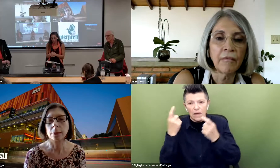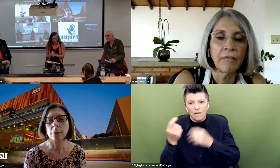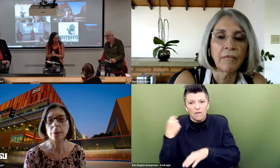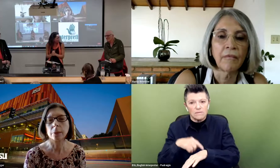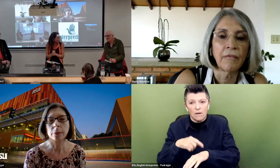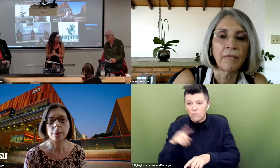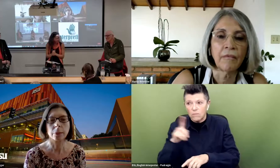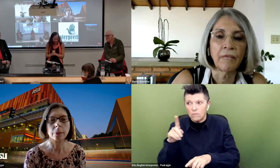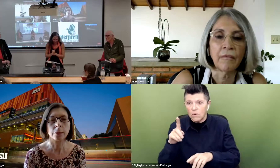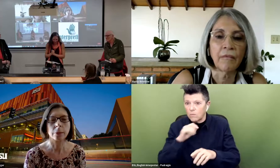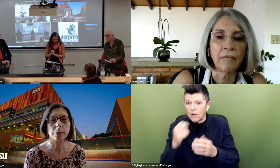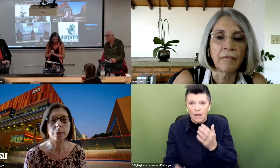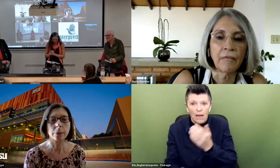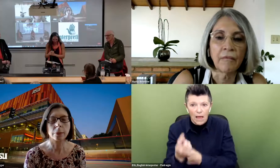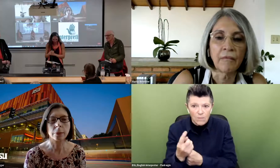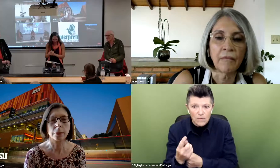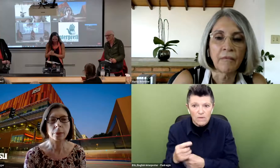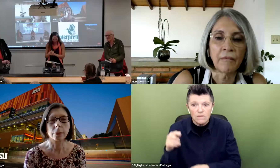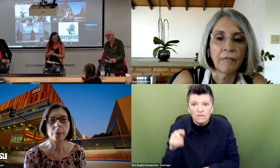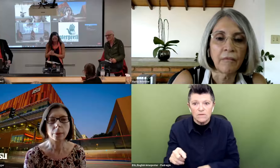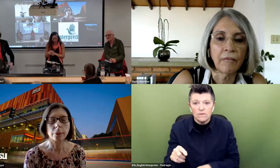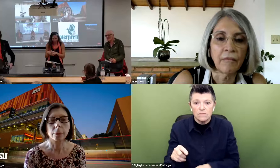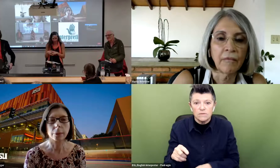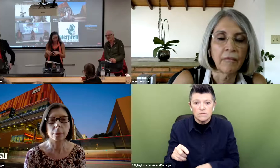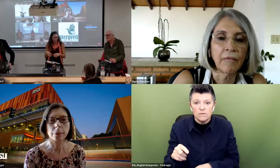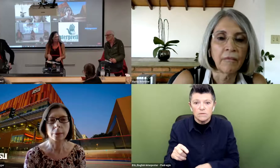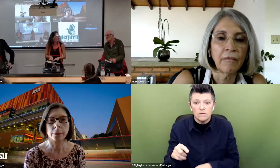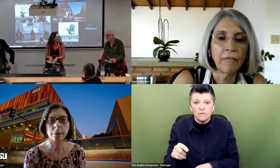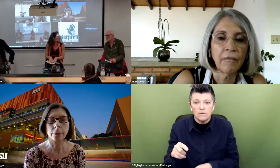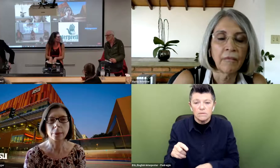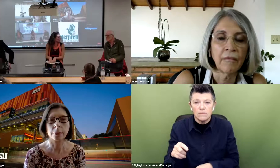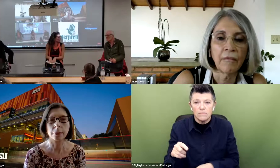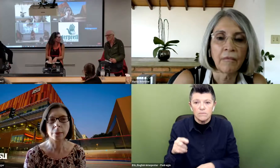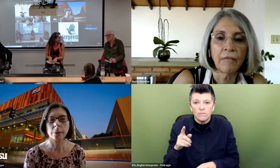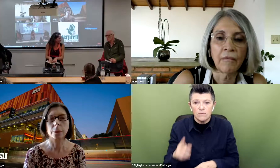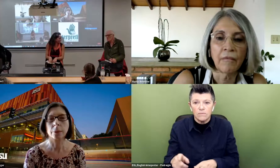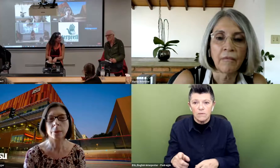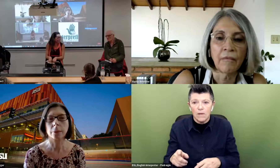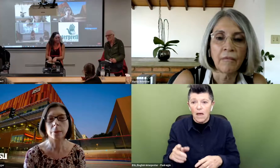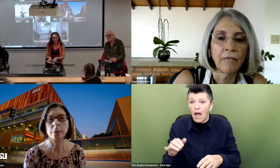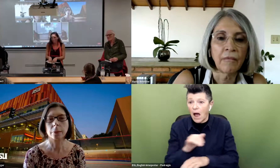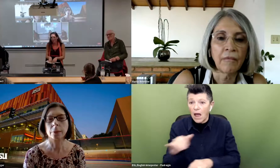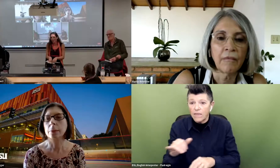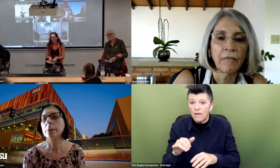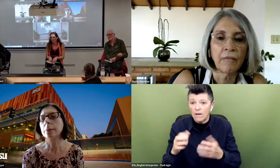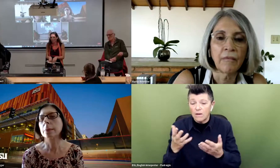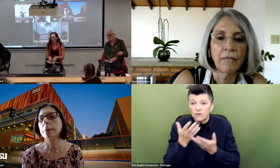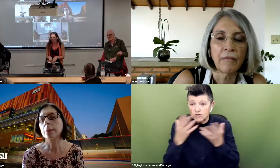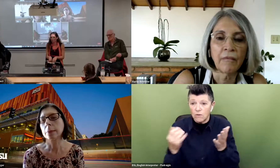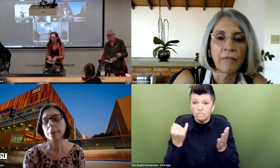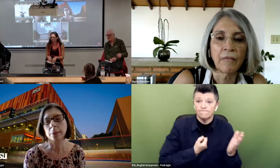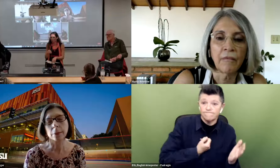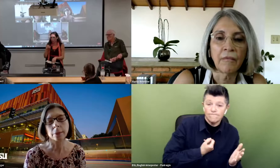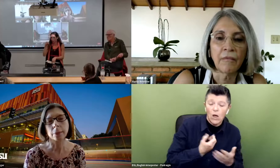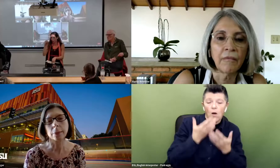happen? Because this is an elite kind of put into it's going to either disprove me completely, or it's going to